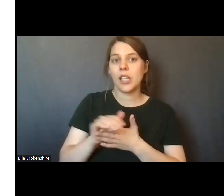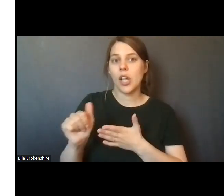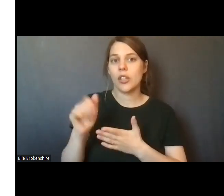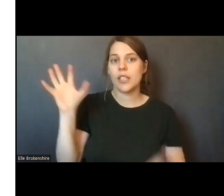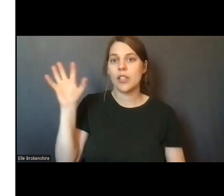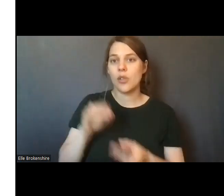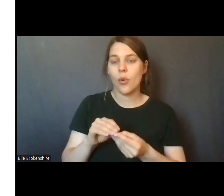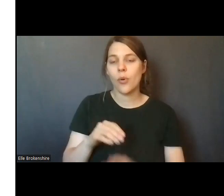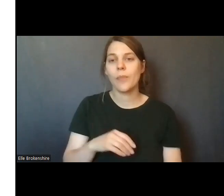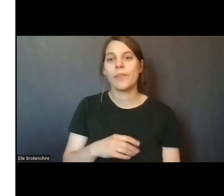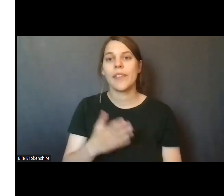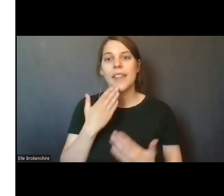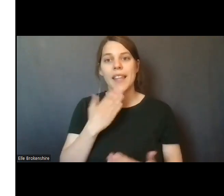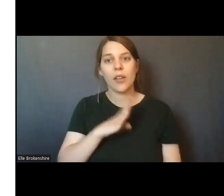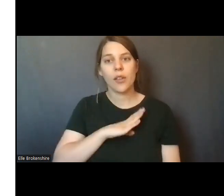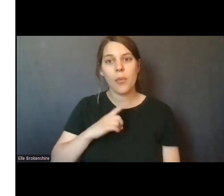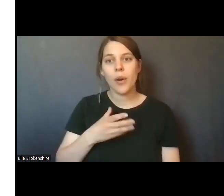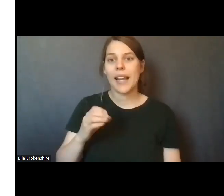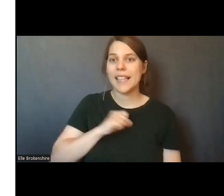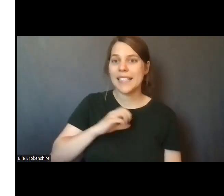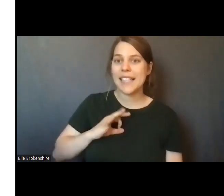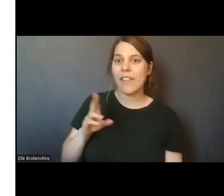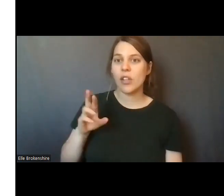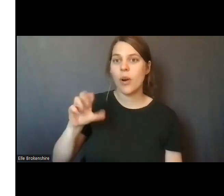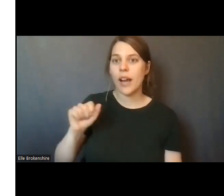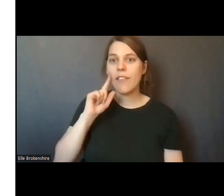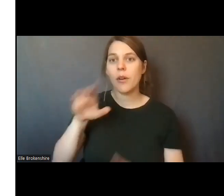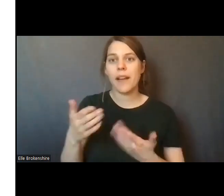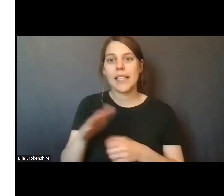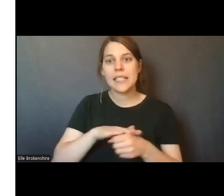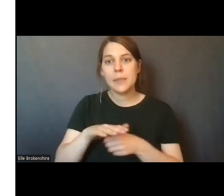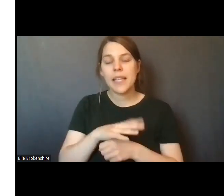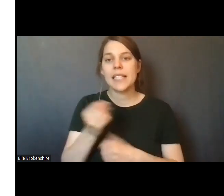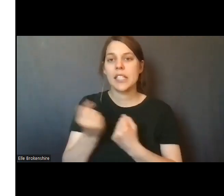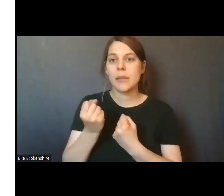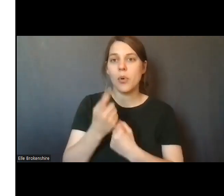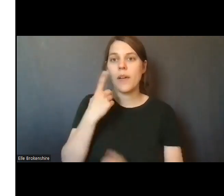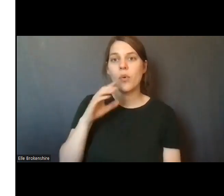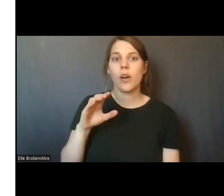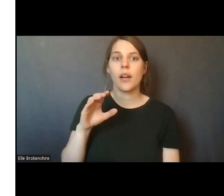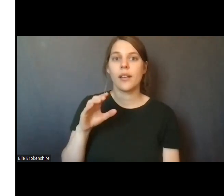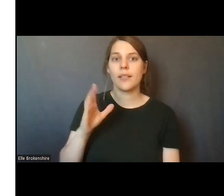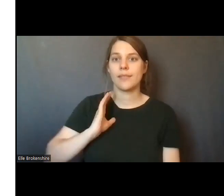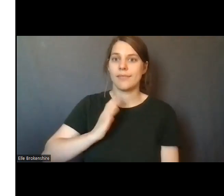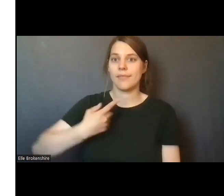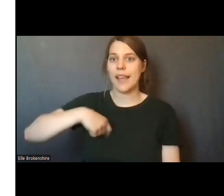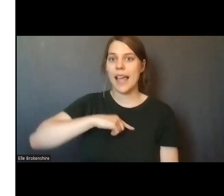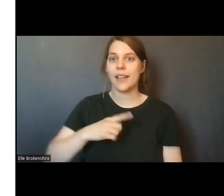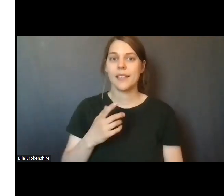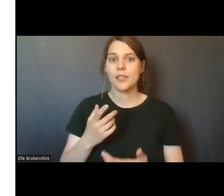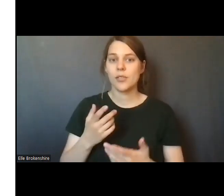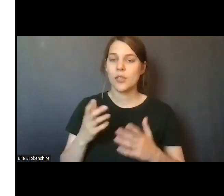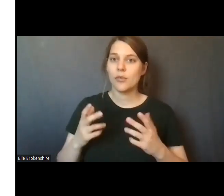to the board and staff at the URA for providing the space and support for Invest PGH to prosper and to serve small businesses. Thank